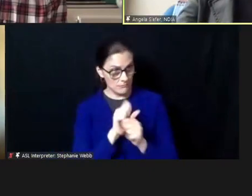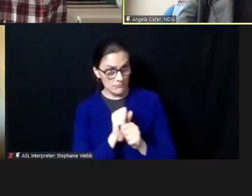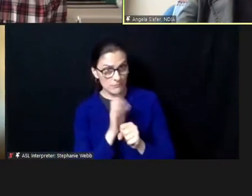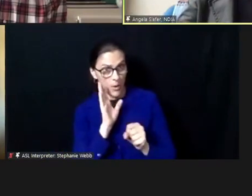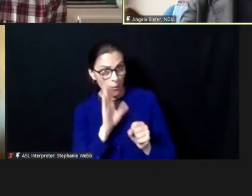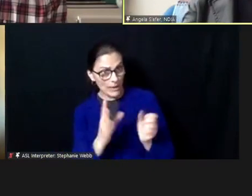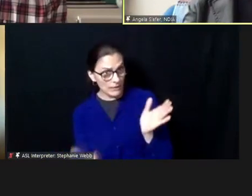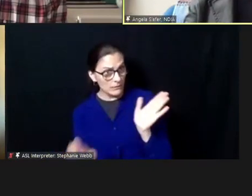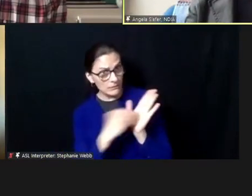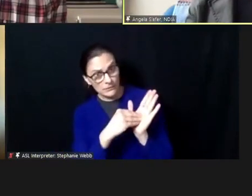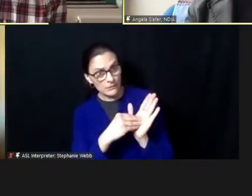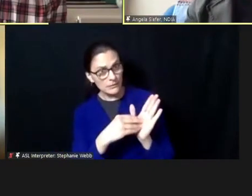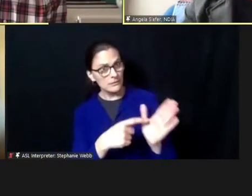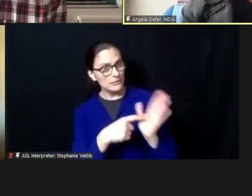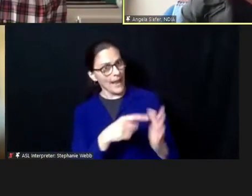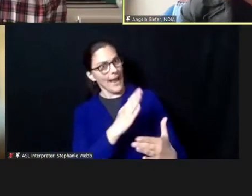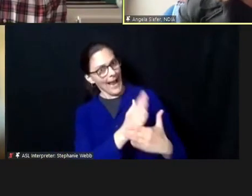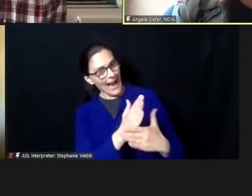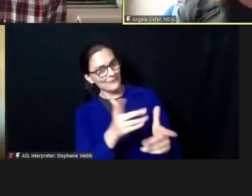I think we're all like, yeah.